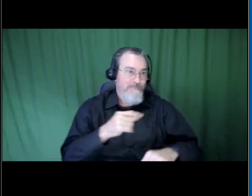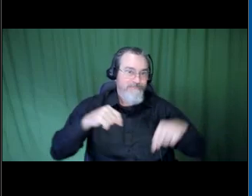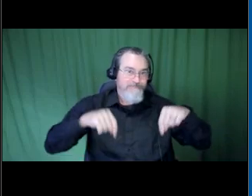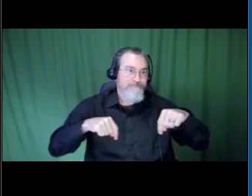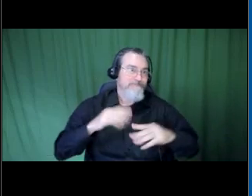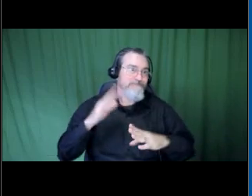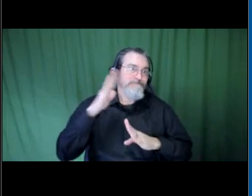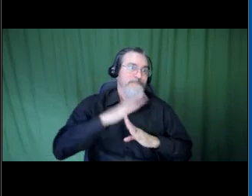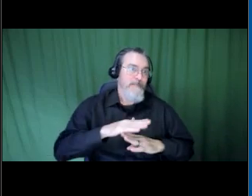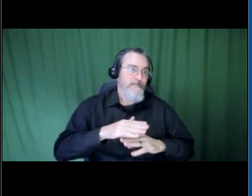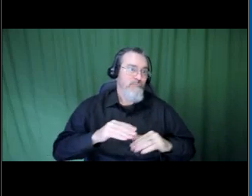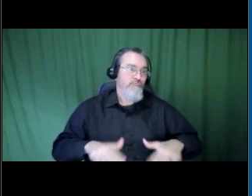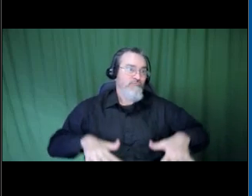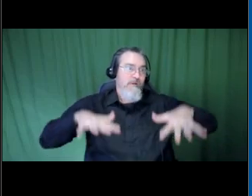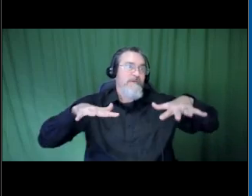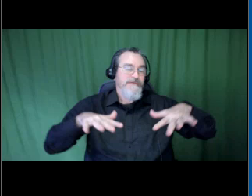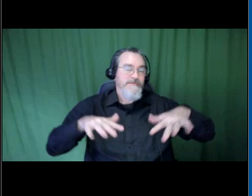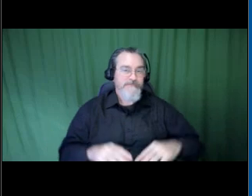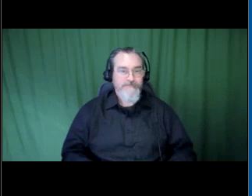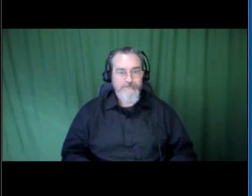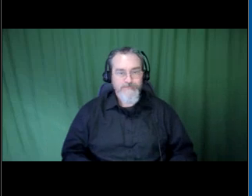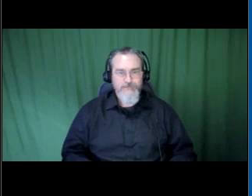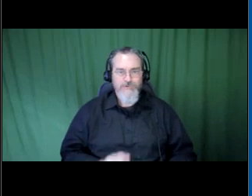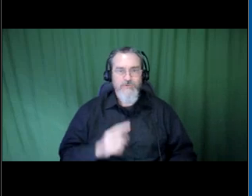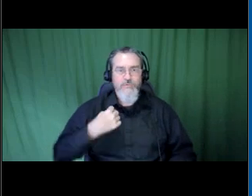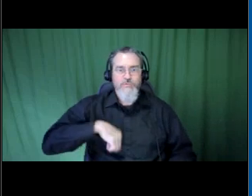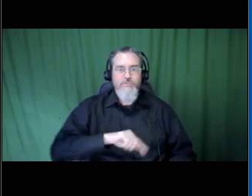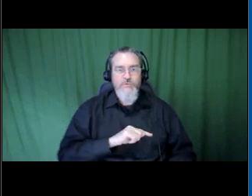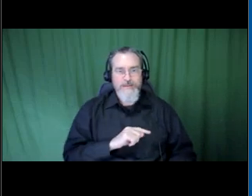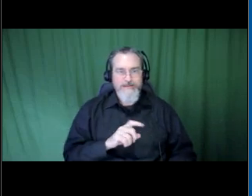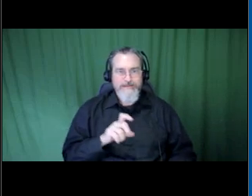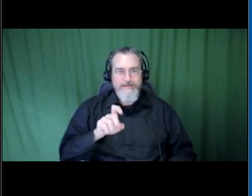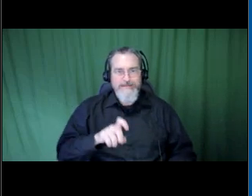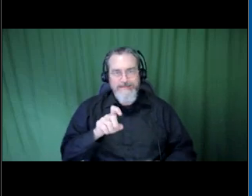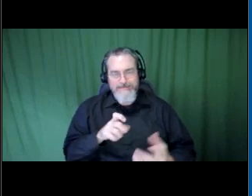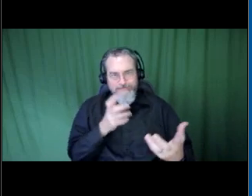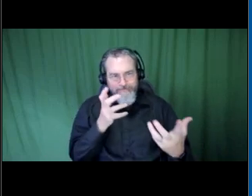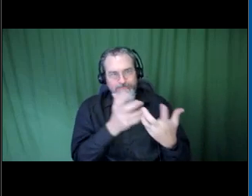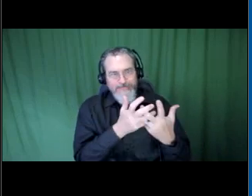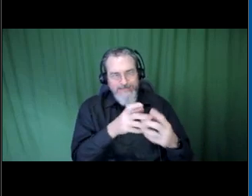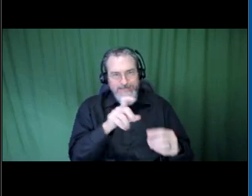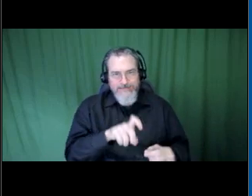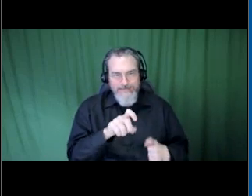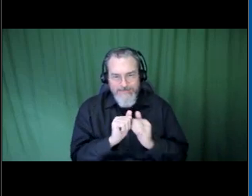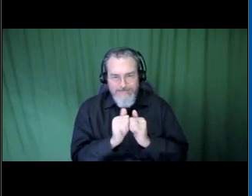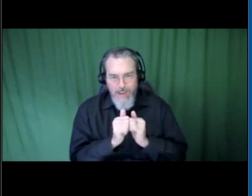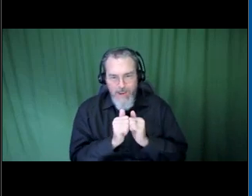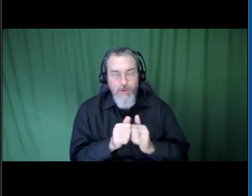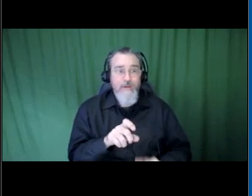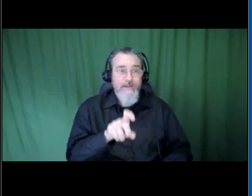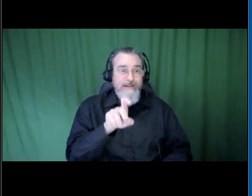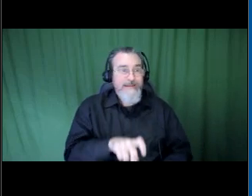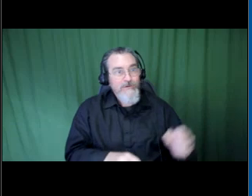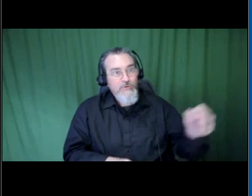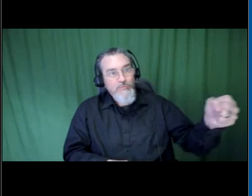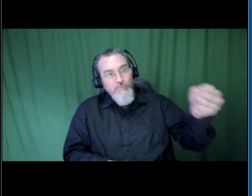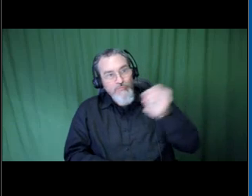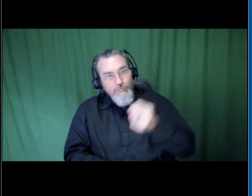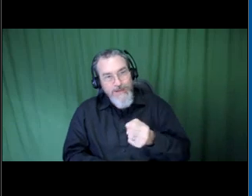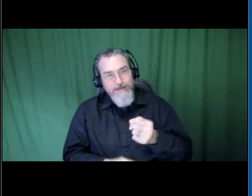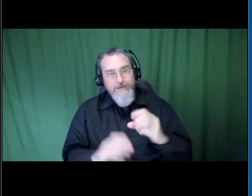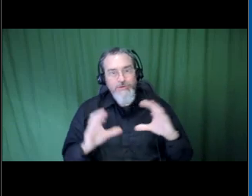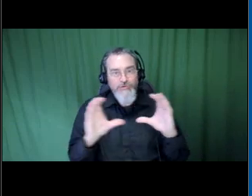And so to help us kind of meet these needs, what we really needed was bringing in a certified trainer who can do the